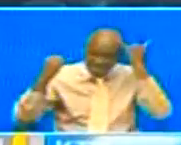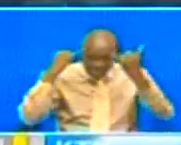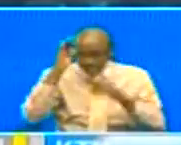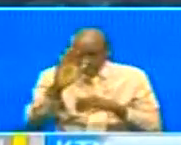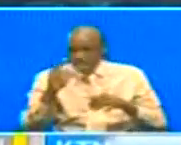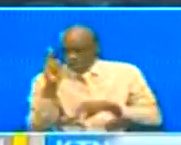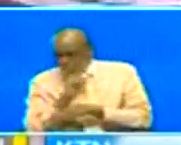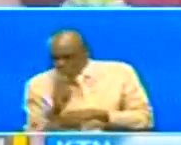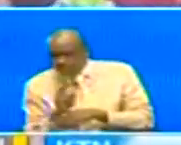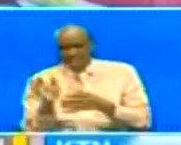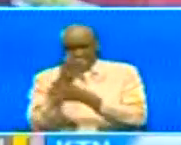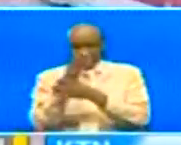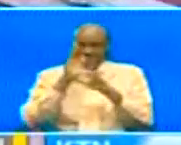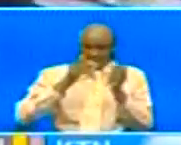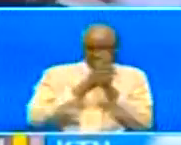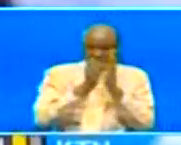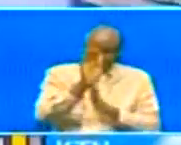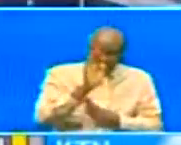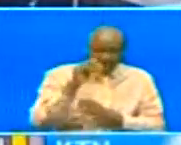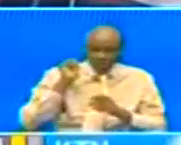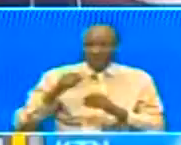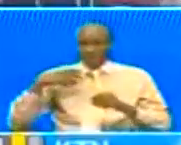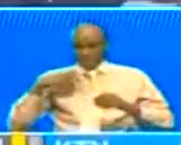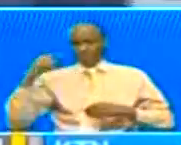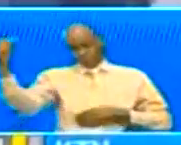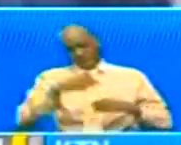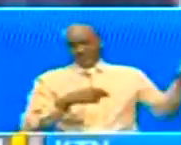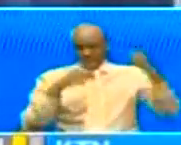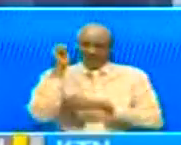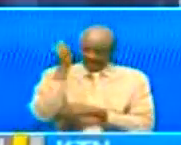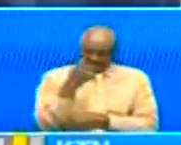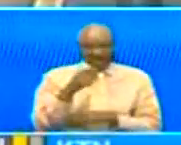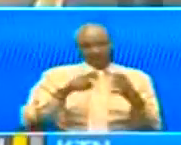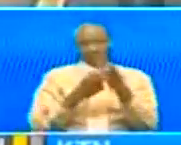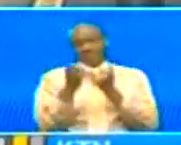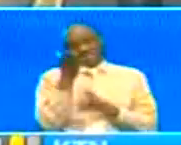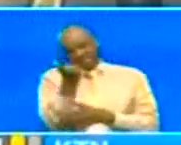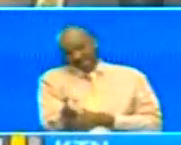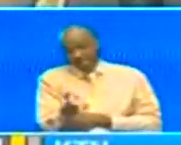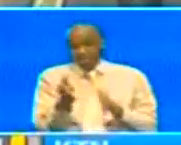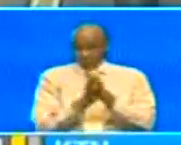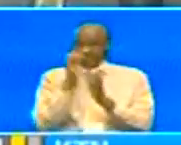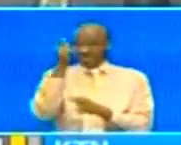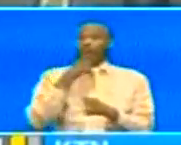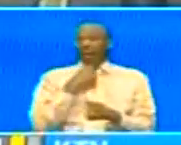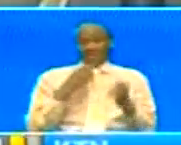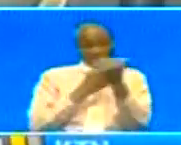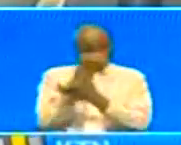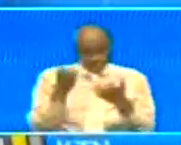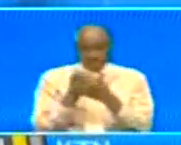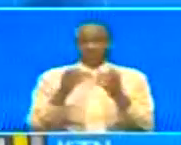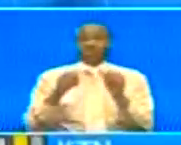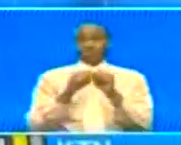use their diplomatic skills to have investors troop into the country in line with Kenya's push for economic